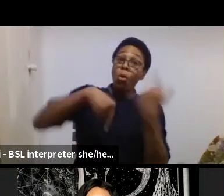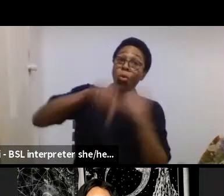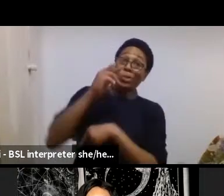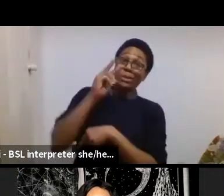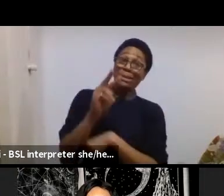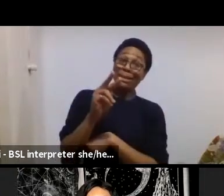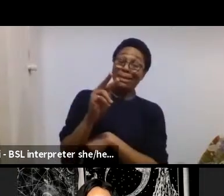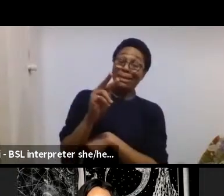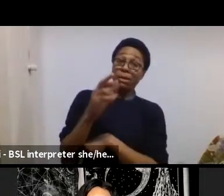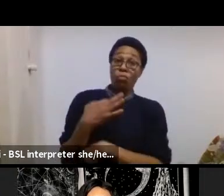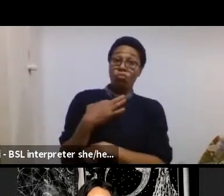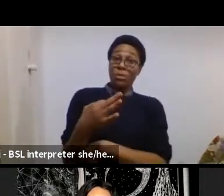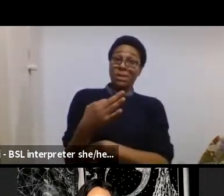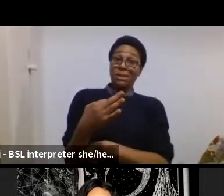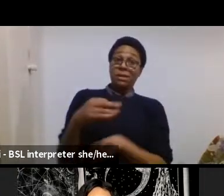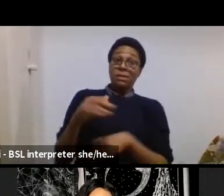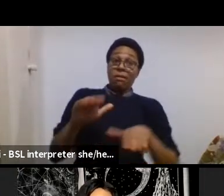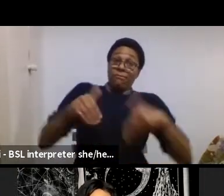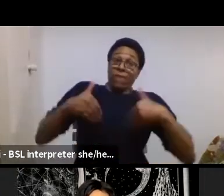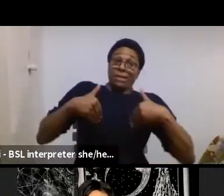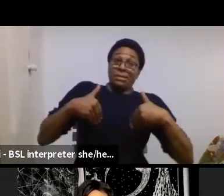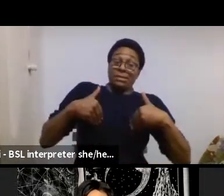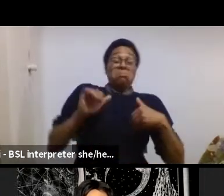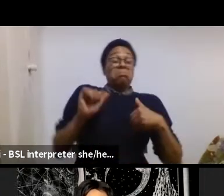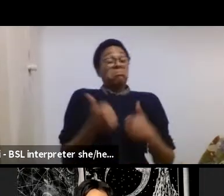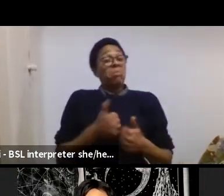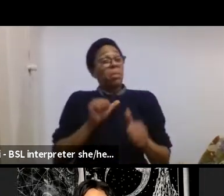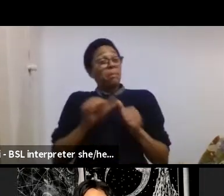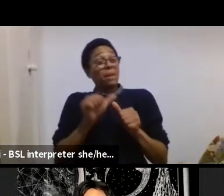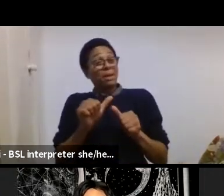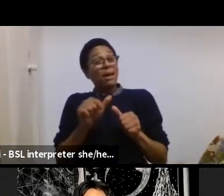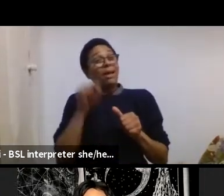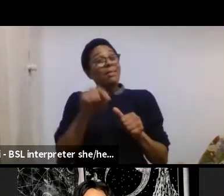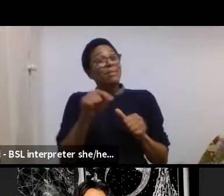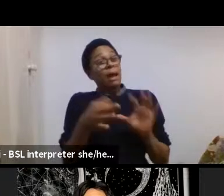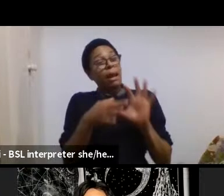which segues me beautifully into my next question, which is around